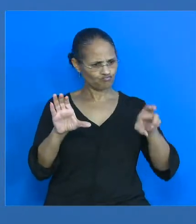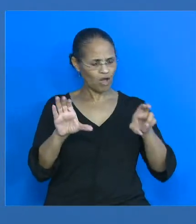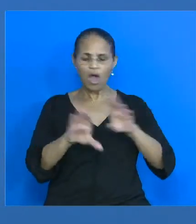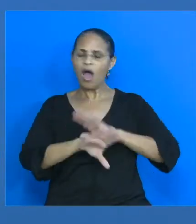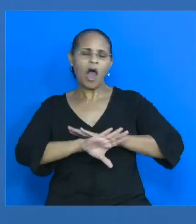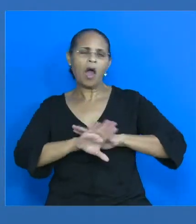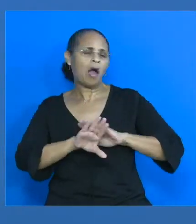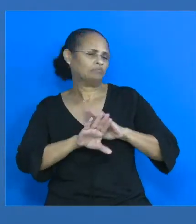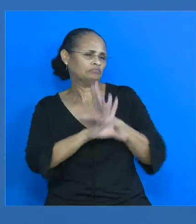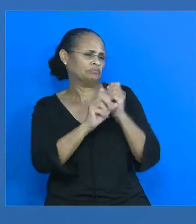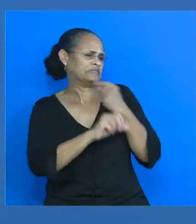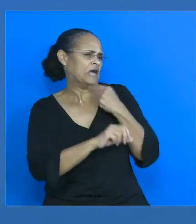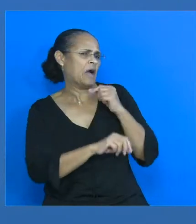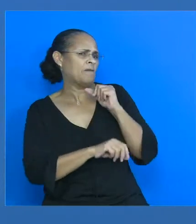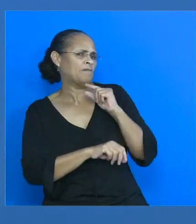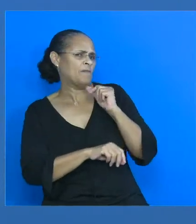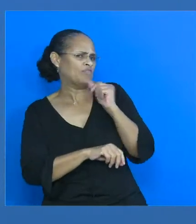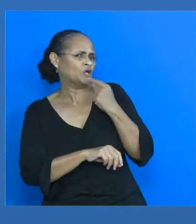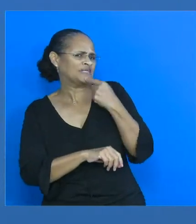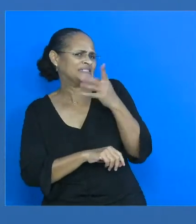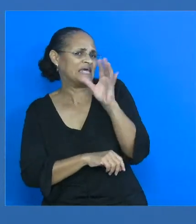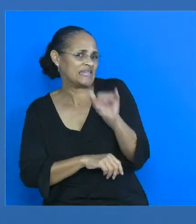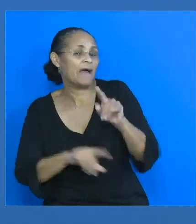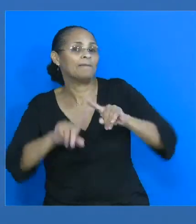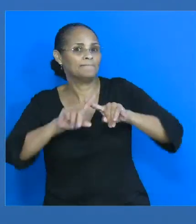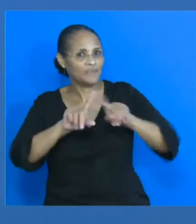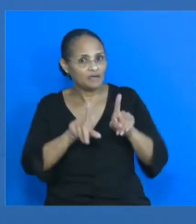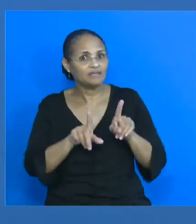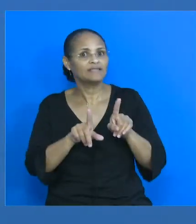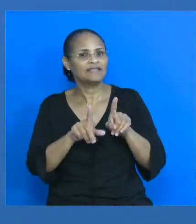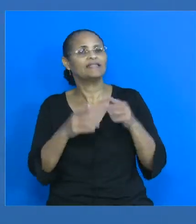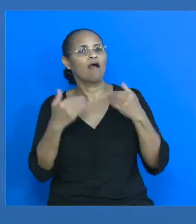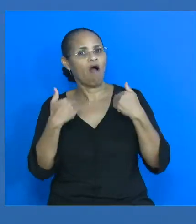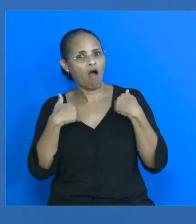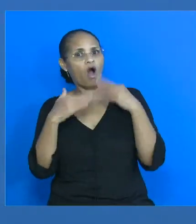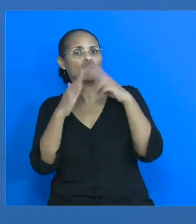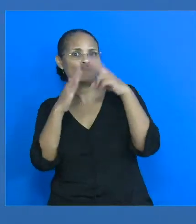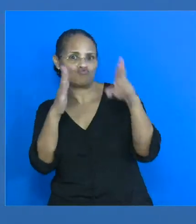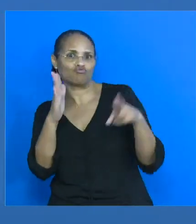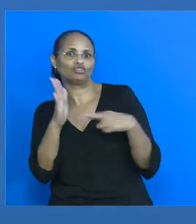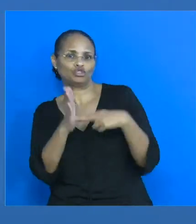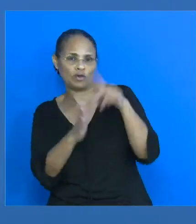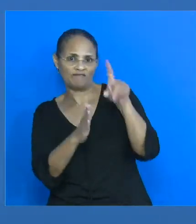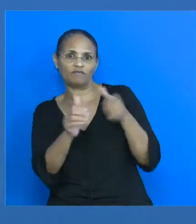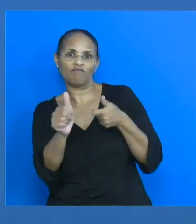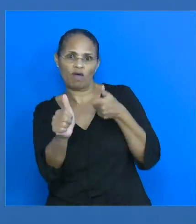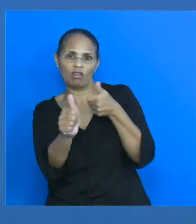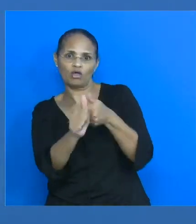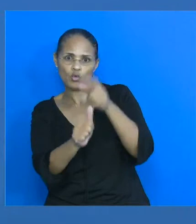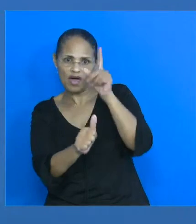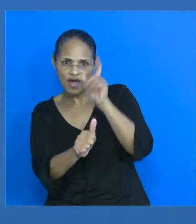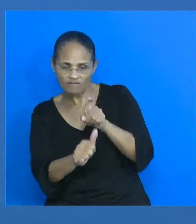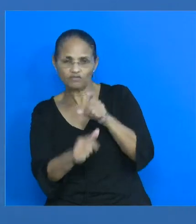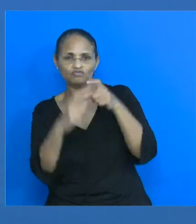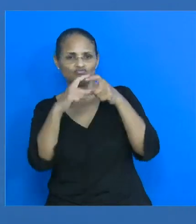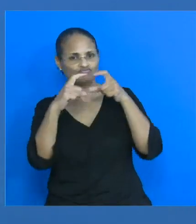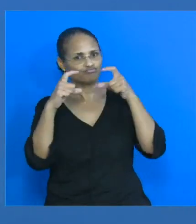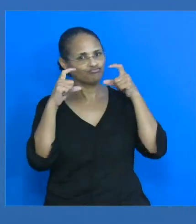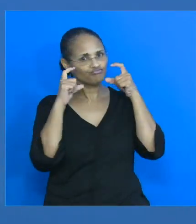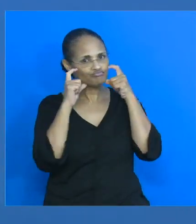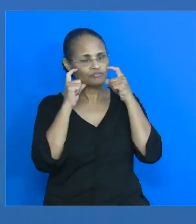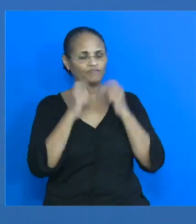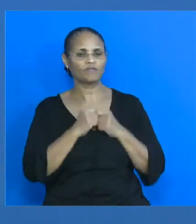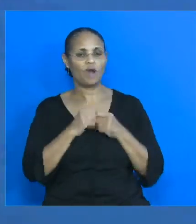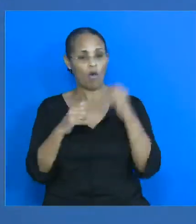speak to that specifically, but what I can speak to is that there are capacity restrictions and everyone is required to wear a mask. Okay. And my